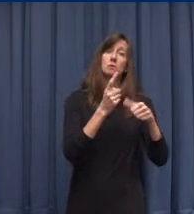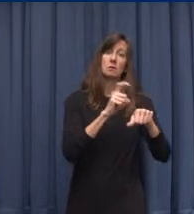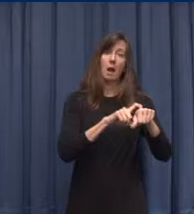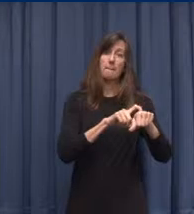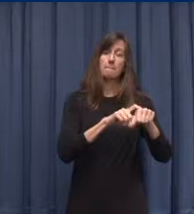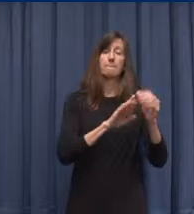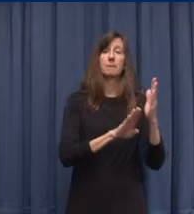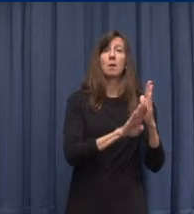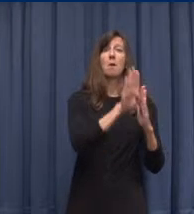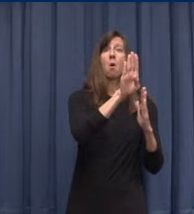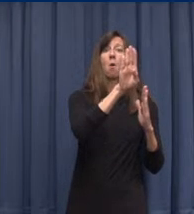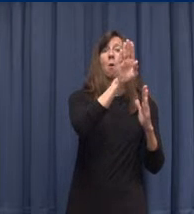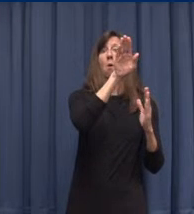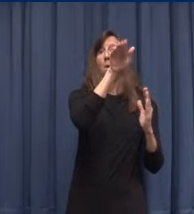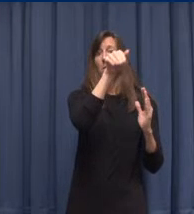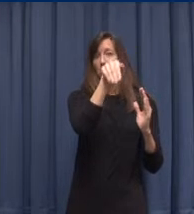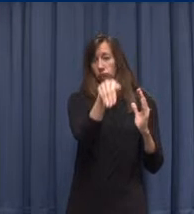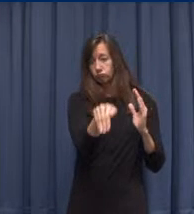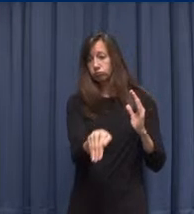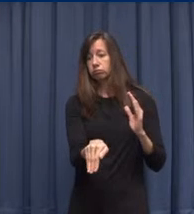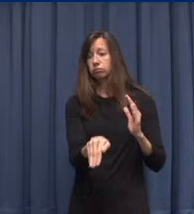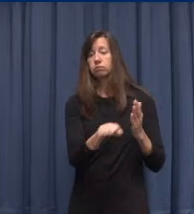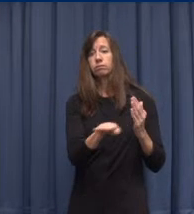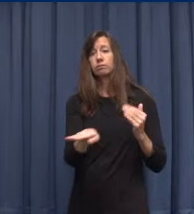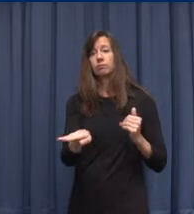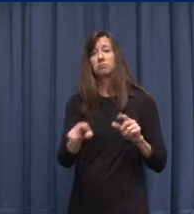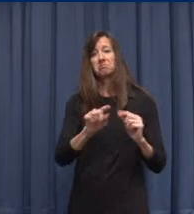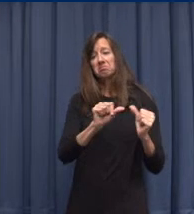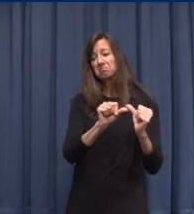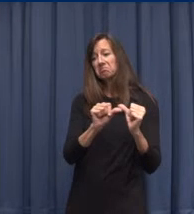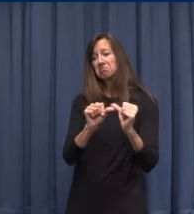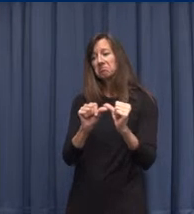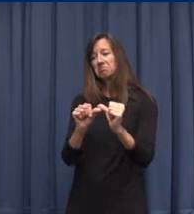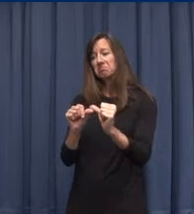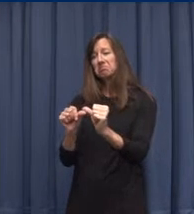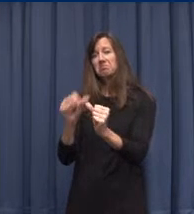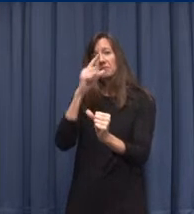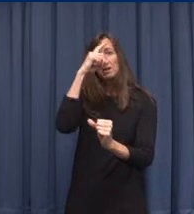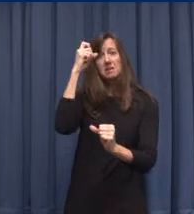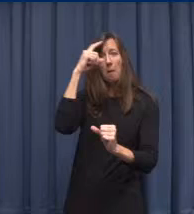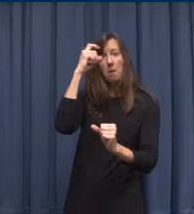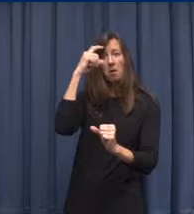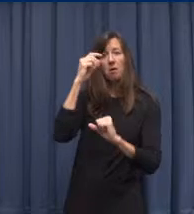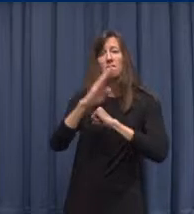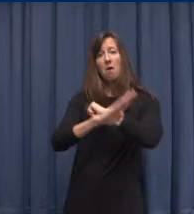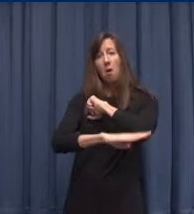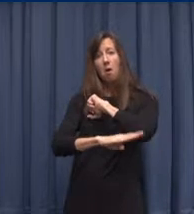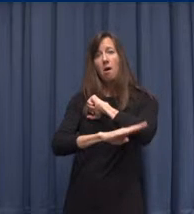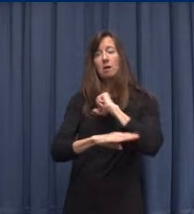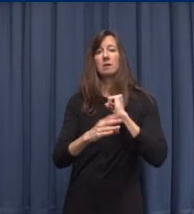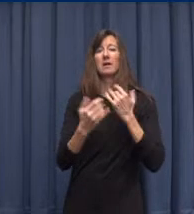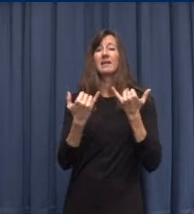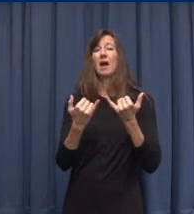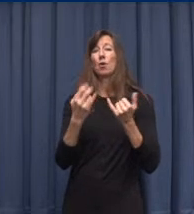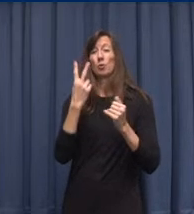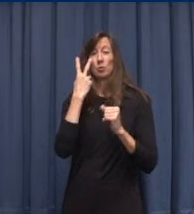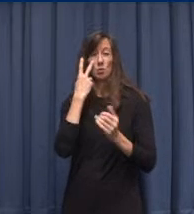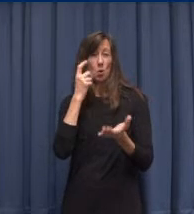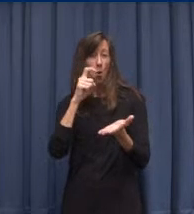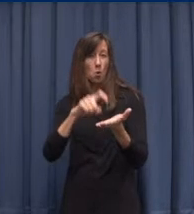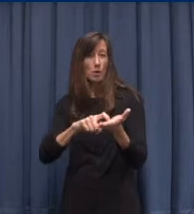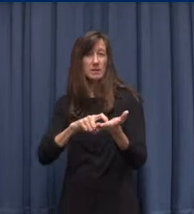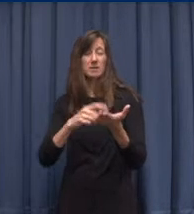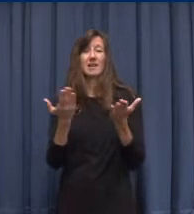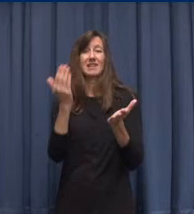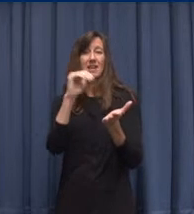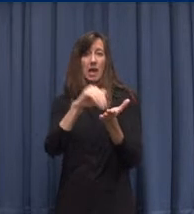through the summer and into the early fall, but now you can see it's really steepening again, and we really have 3